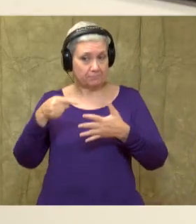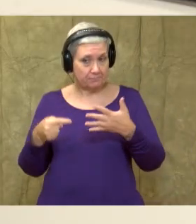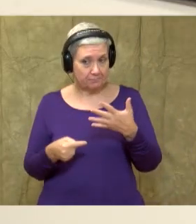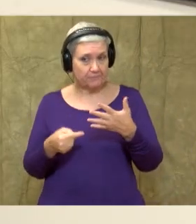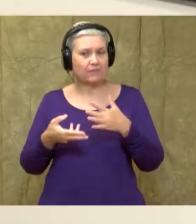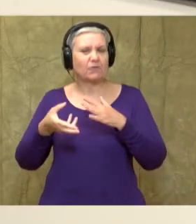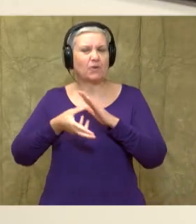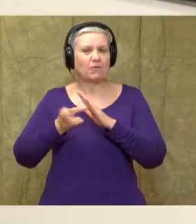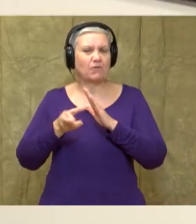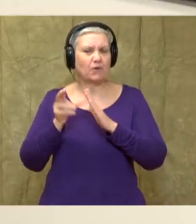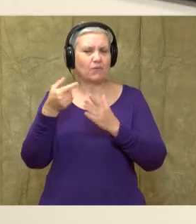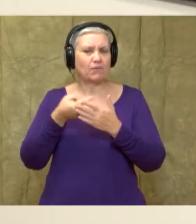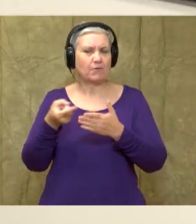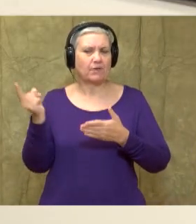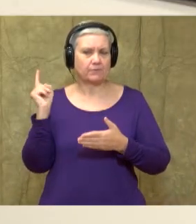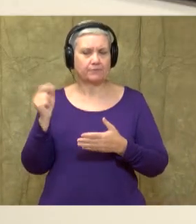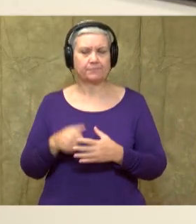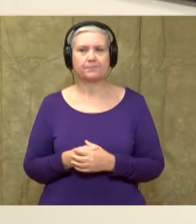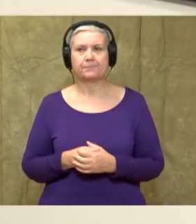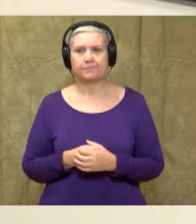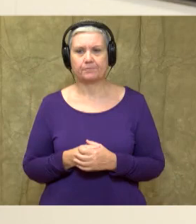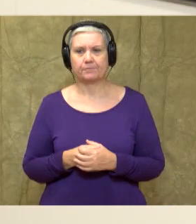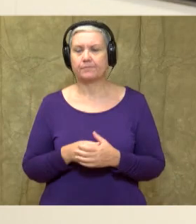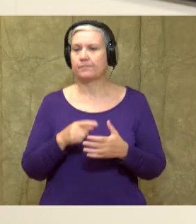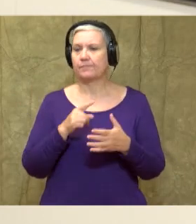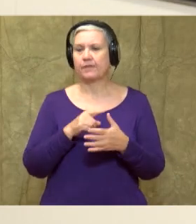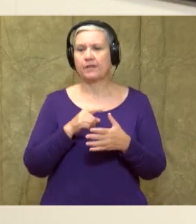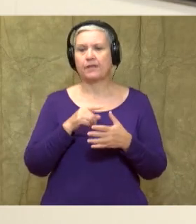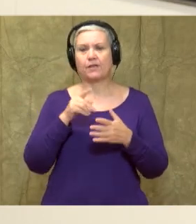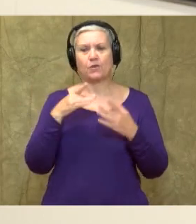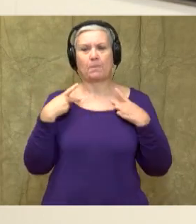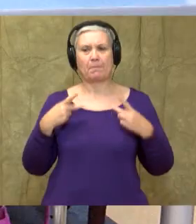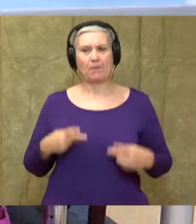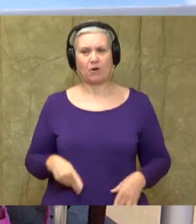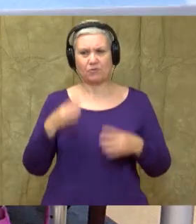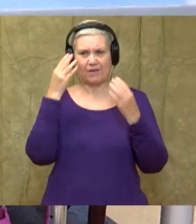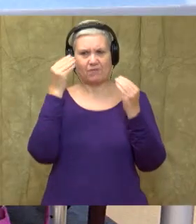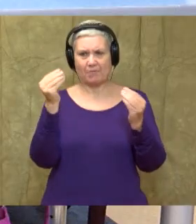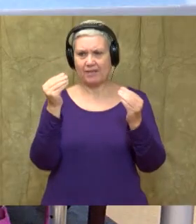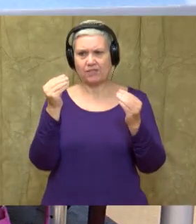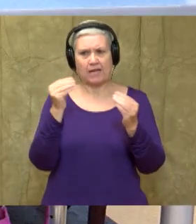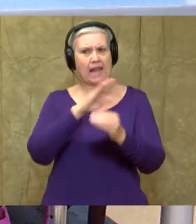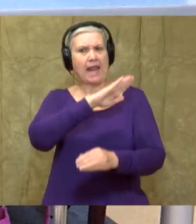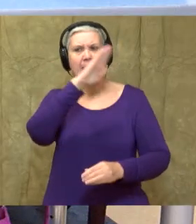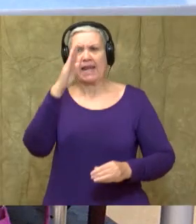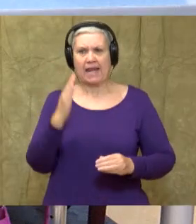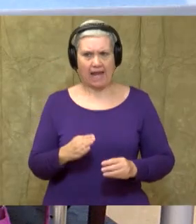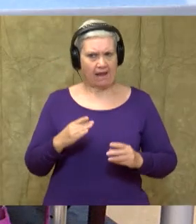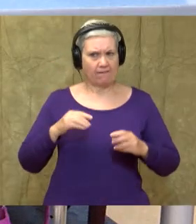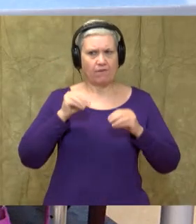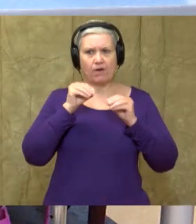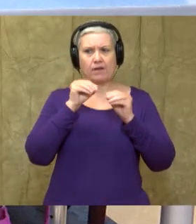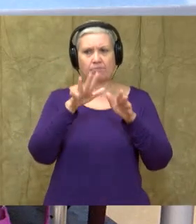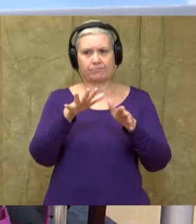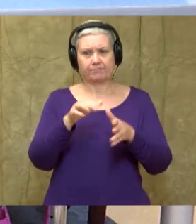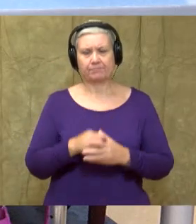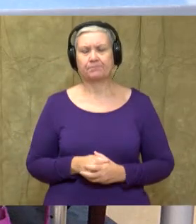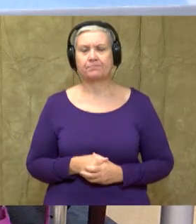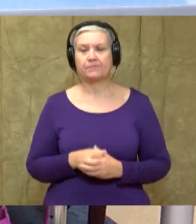on last week. First, don't give out your personal information. That's a no-no.